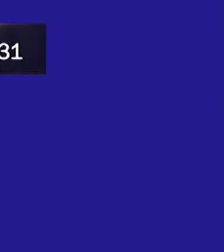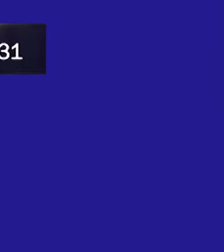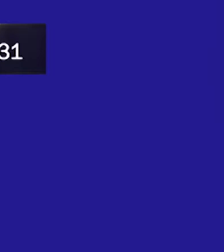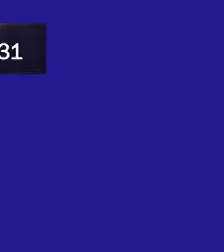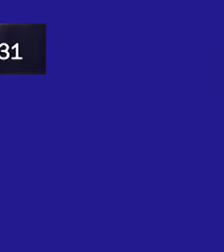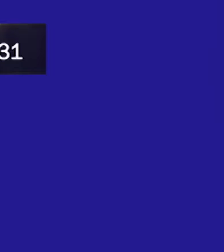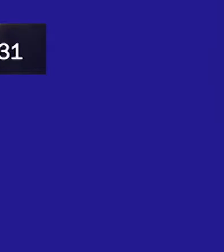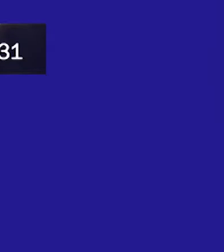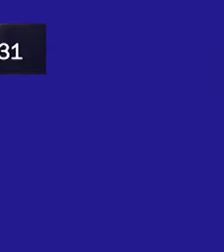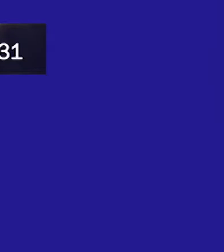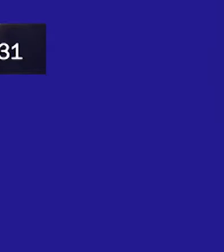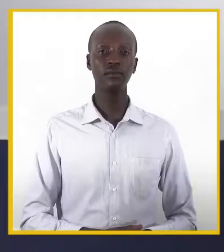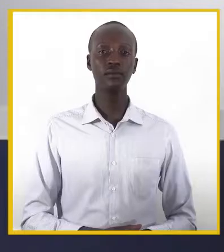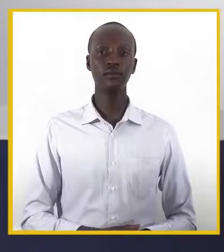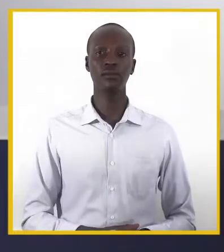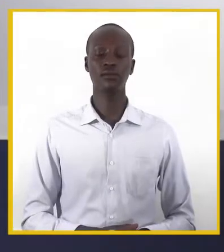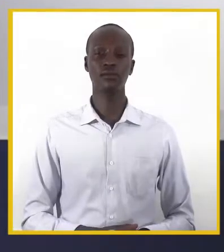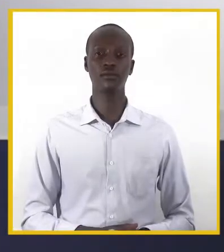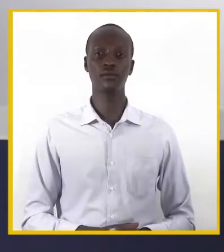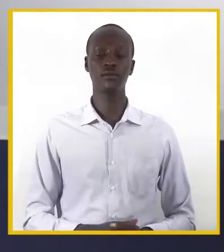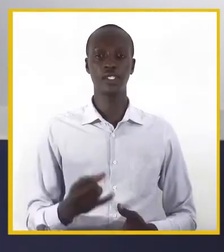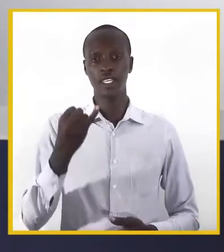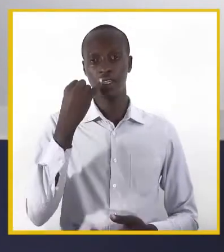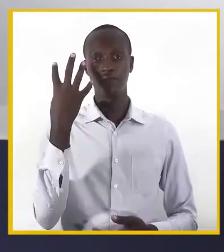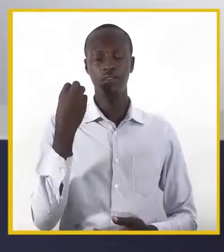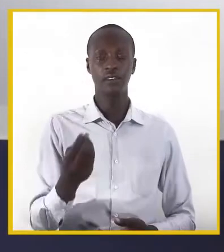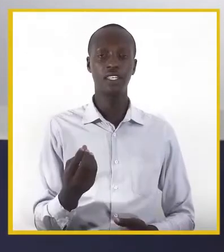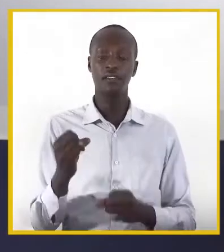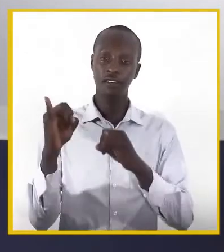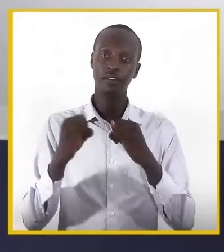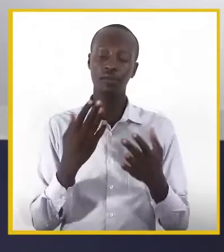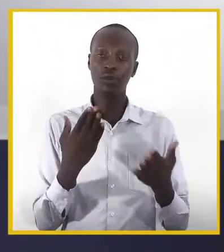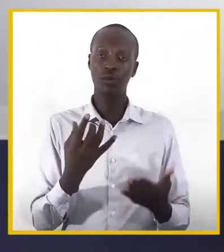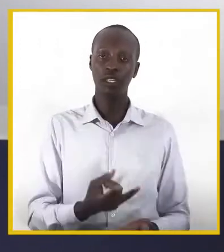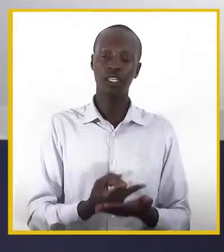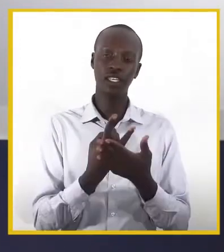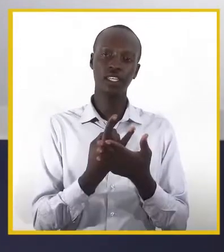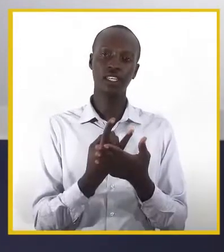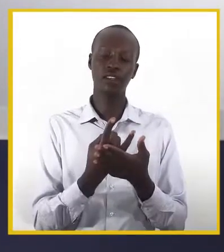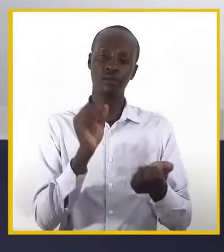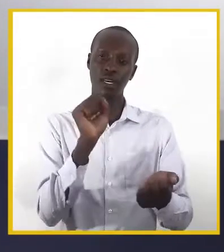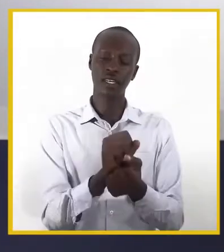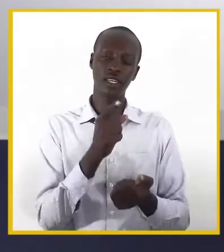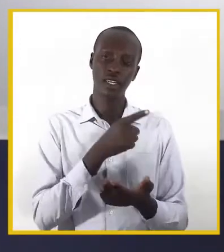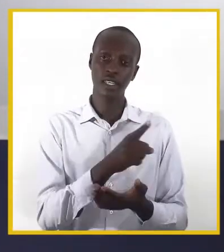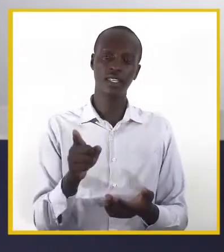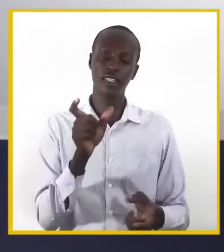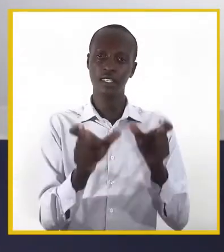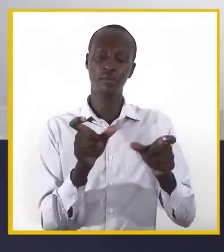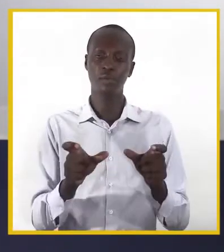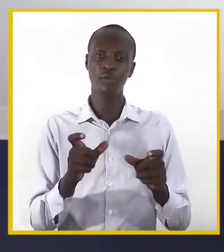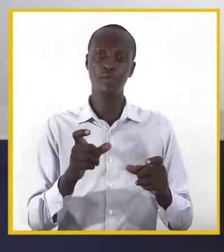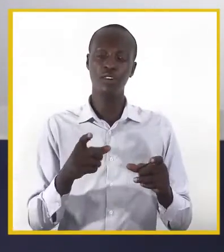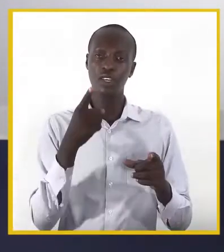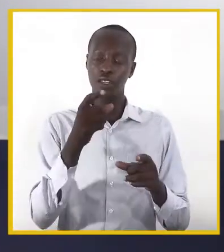Bedbridge Police for smuggling. If you have any information that may help in the location of these people, feel free to contact any